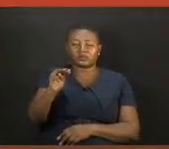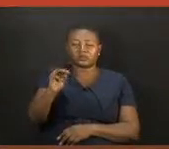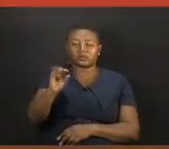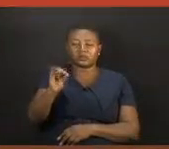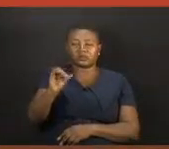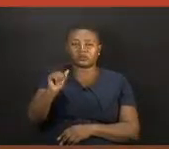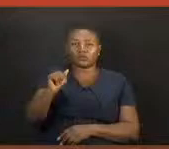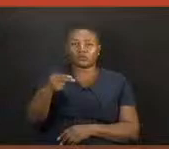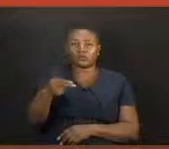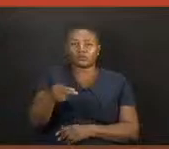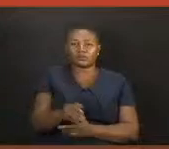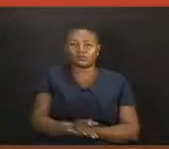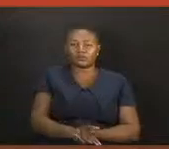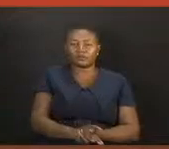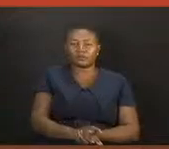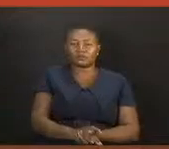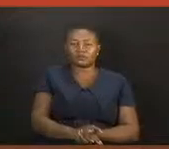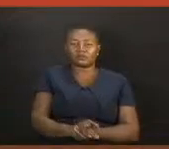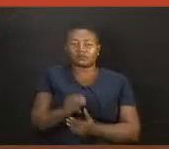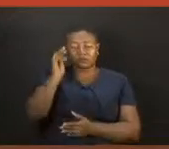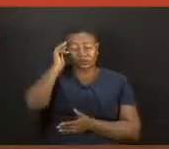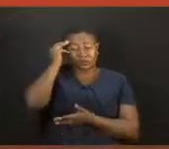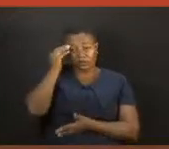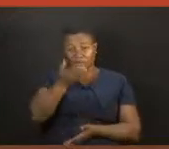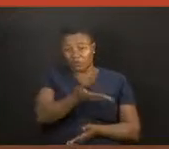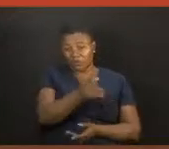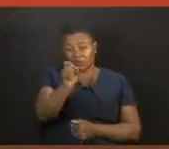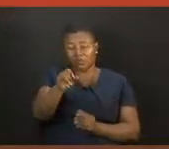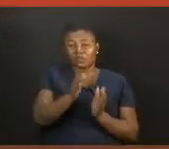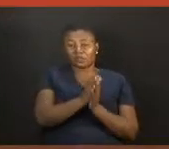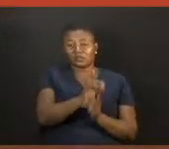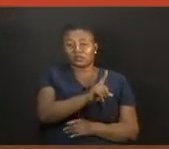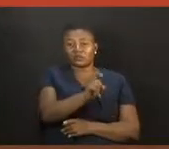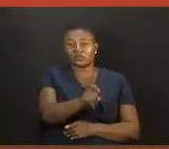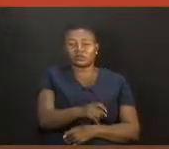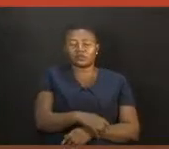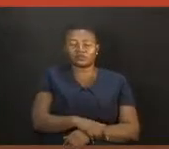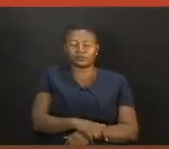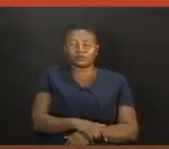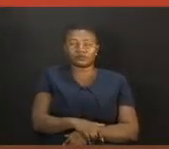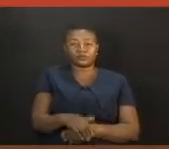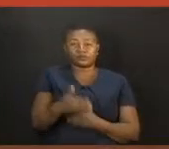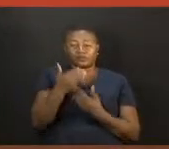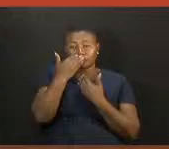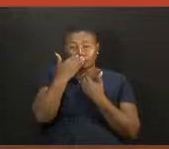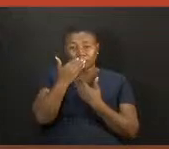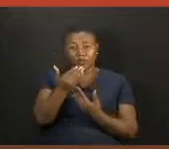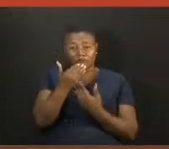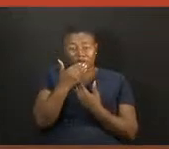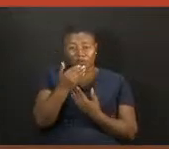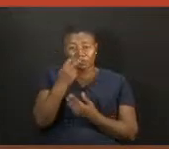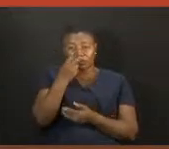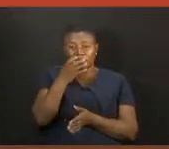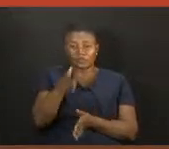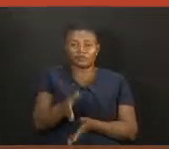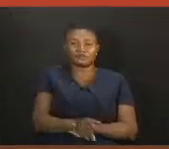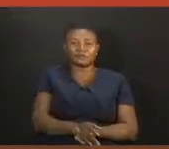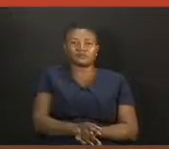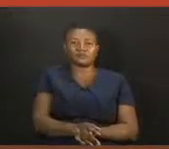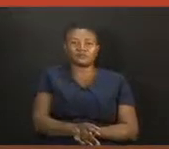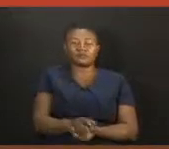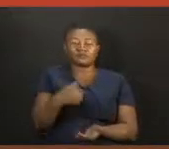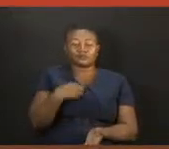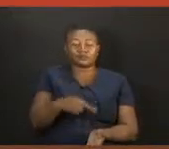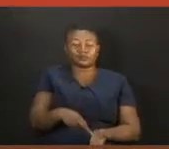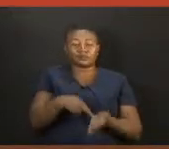Minister is available now. You may ask your question. Thank you, Honorable Speaker. I rise